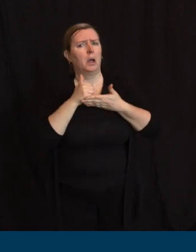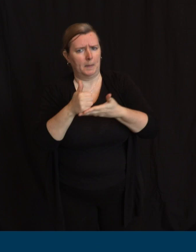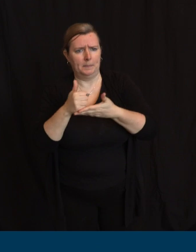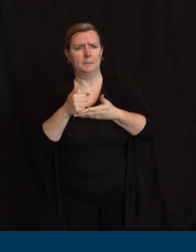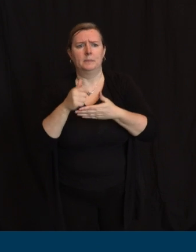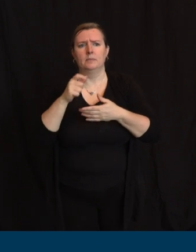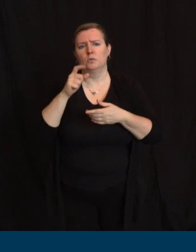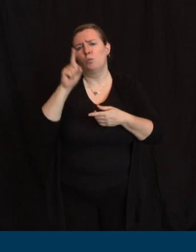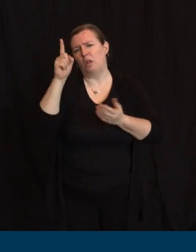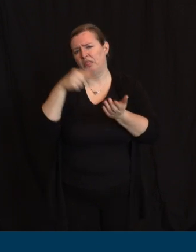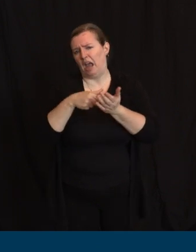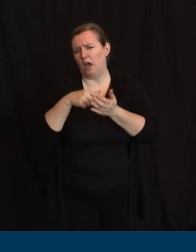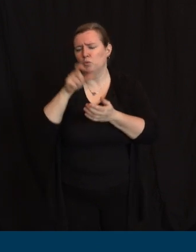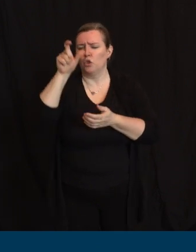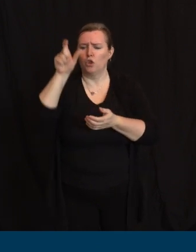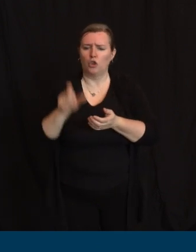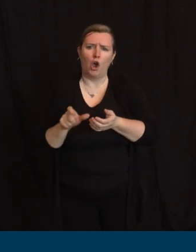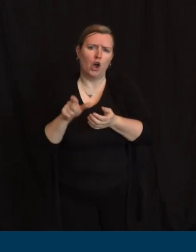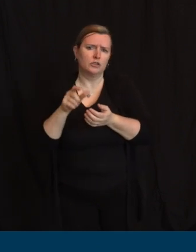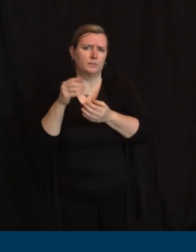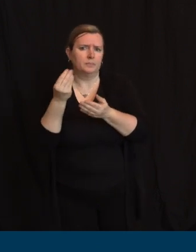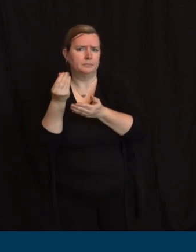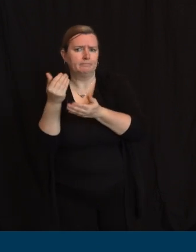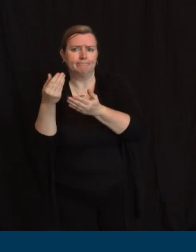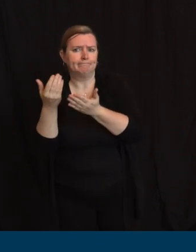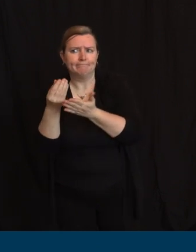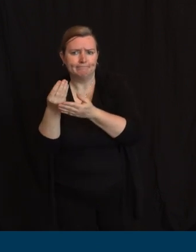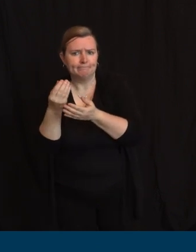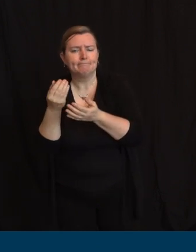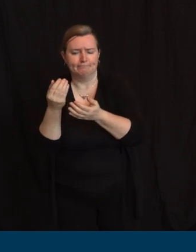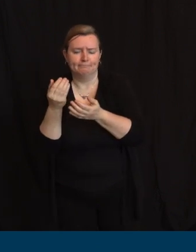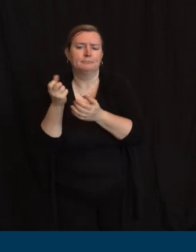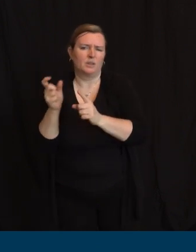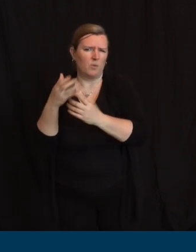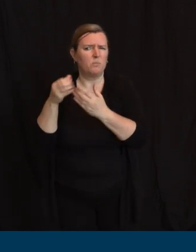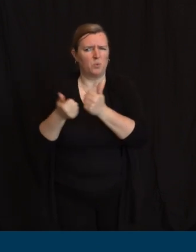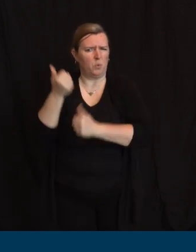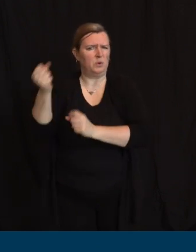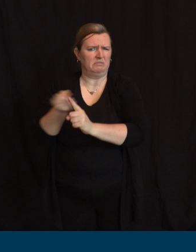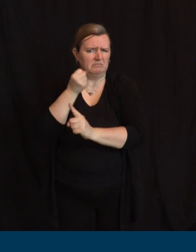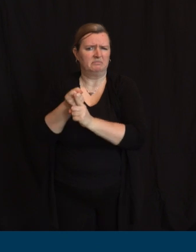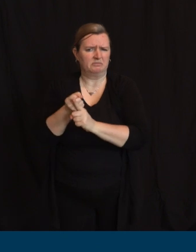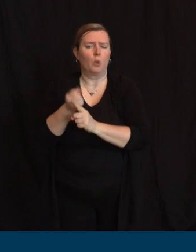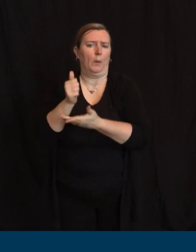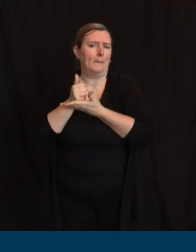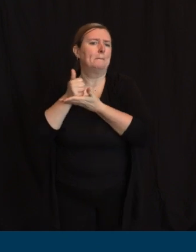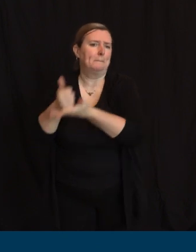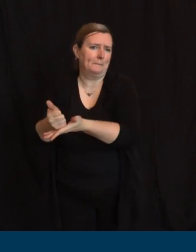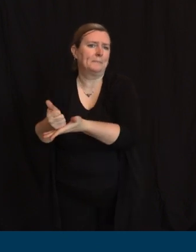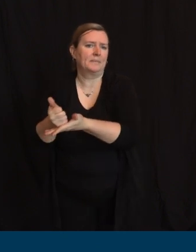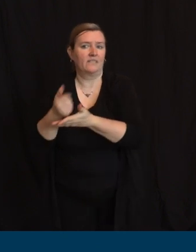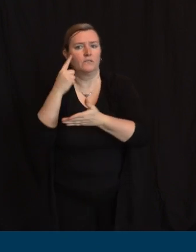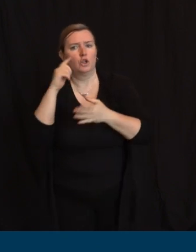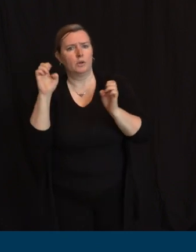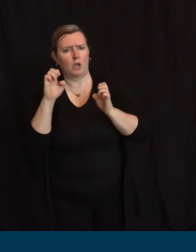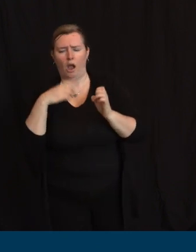income families who have been among those most economically impacted by this emergency. I applaud the board for its action,